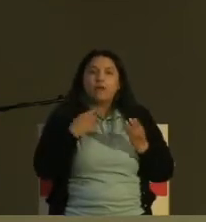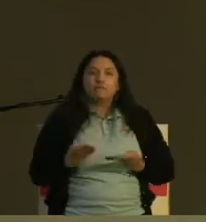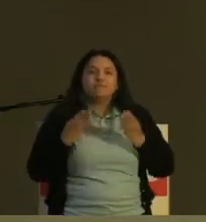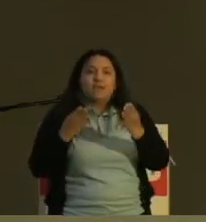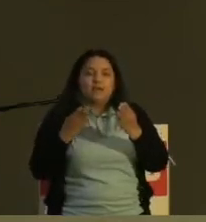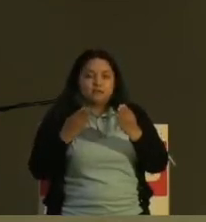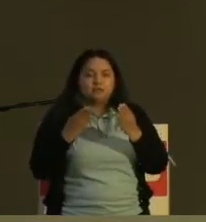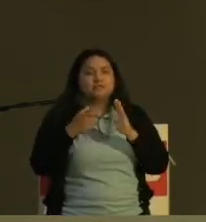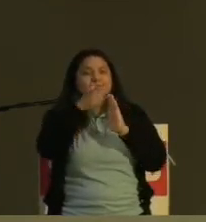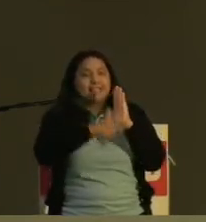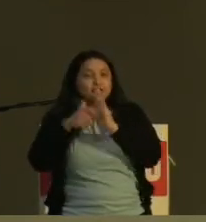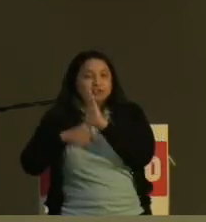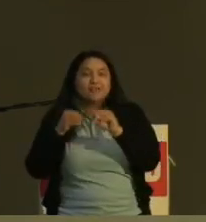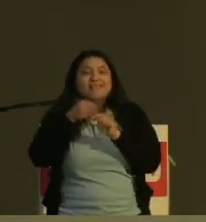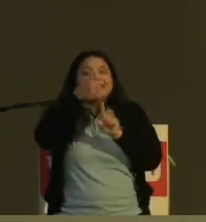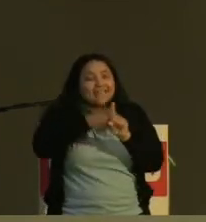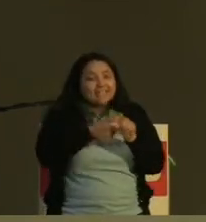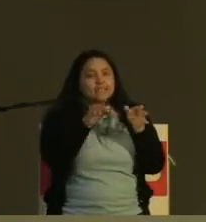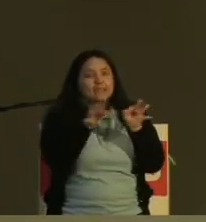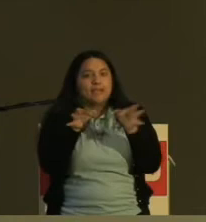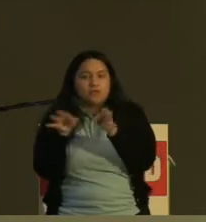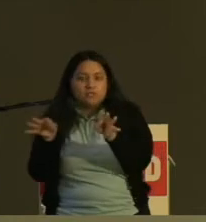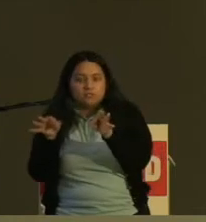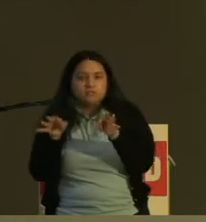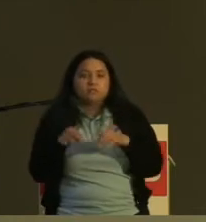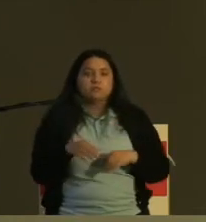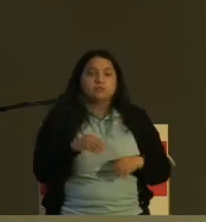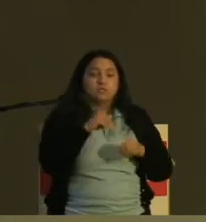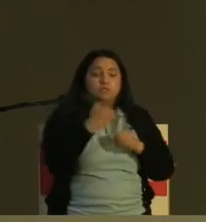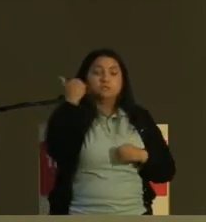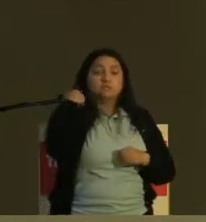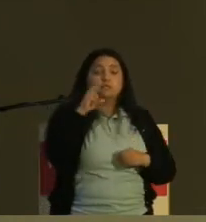languages. Danny Laferrière, in 2008,